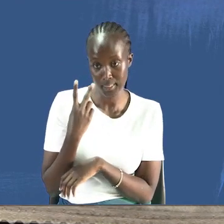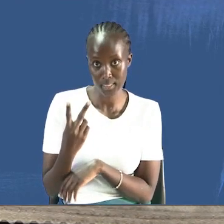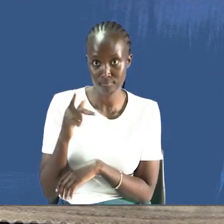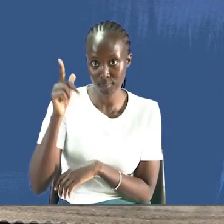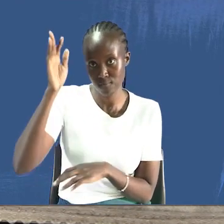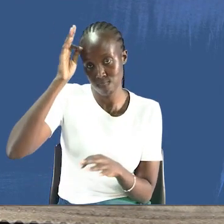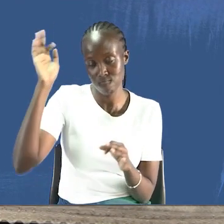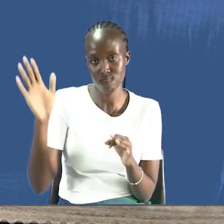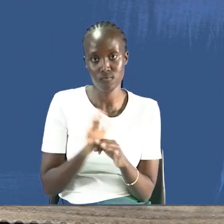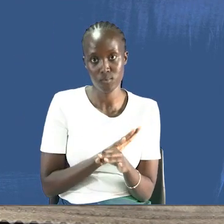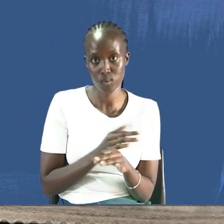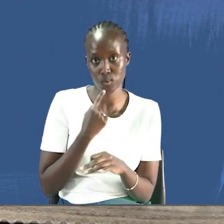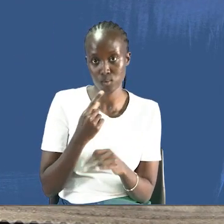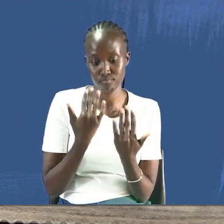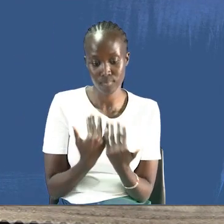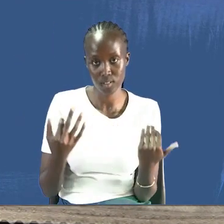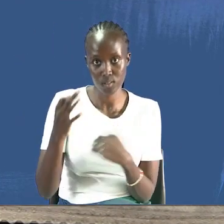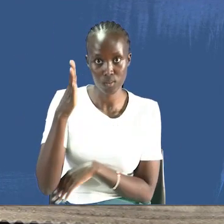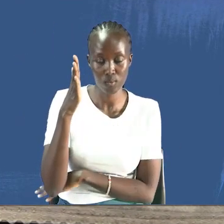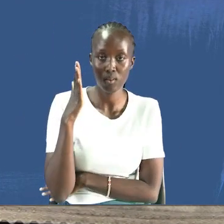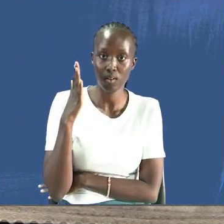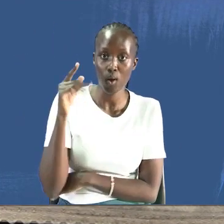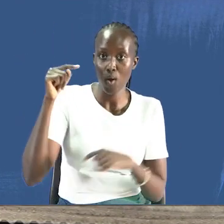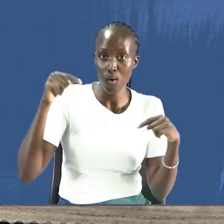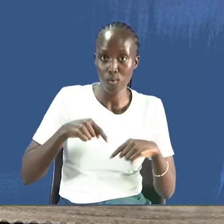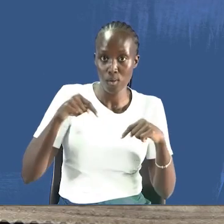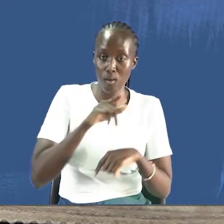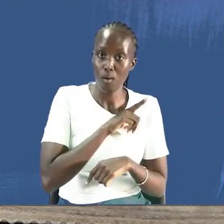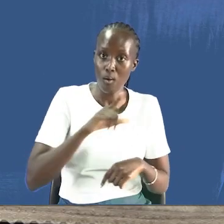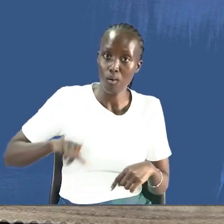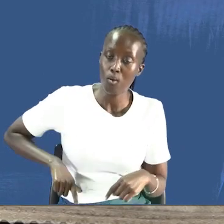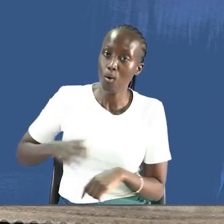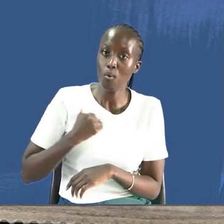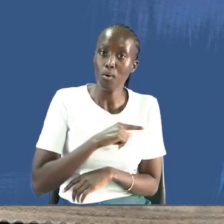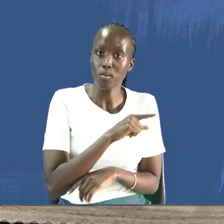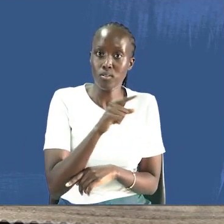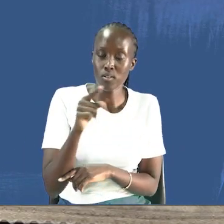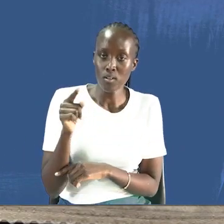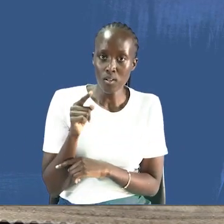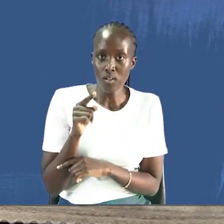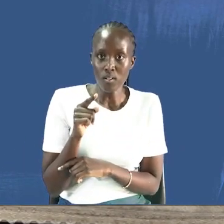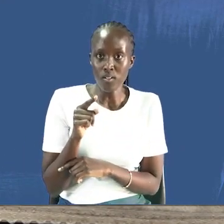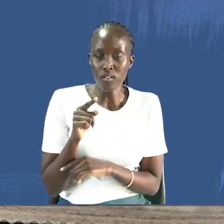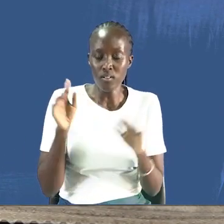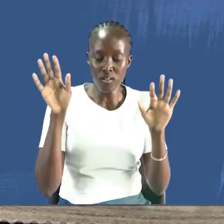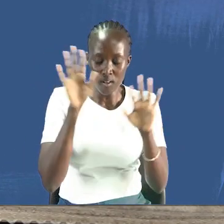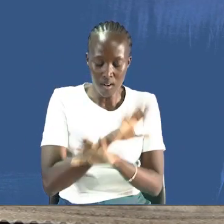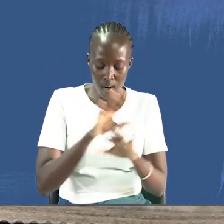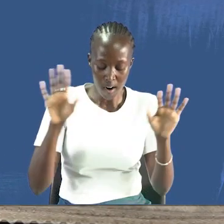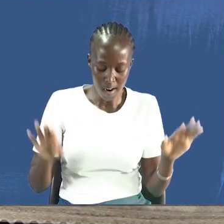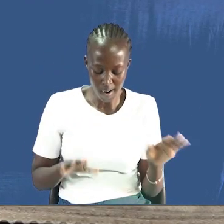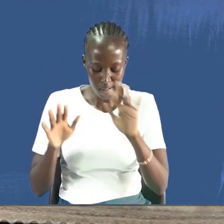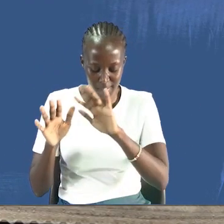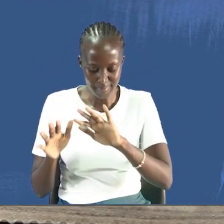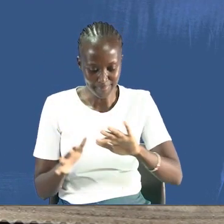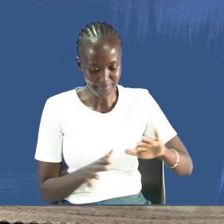his faithfulness. And so, children of God, today the Lord is calling us to a place of putting everything